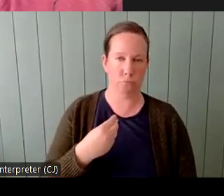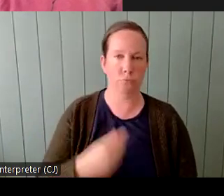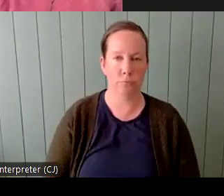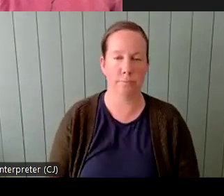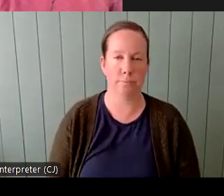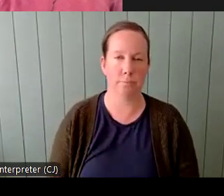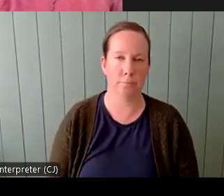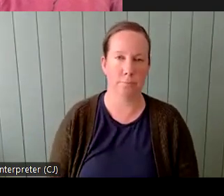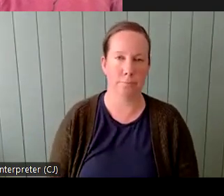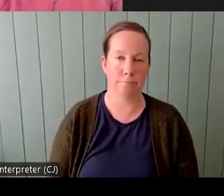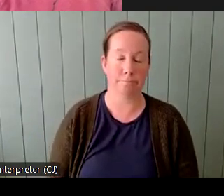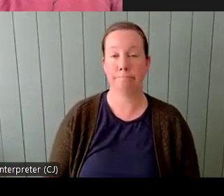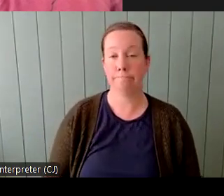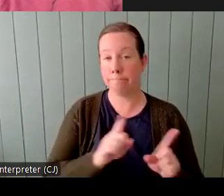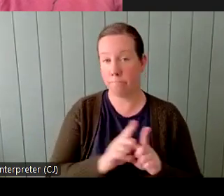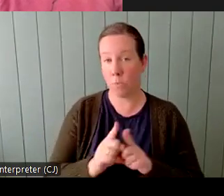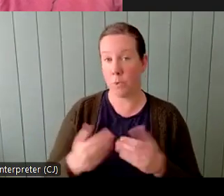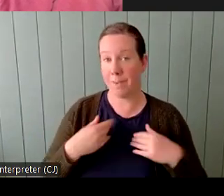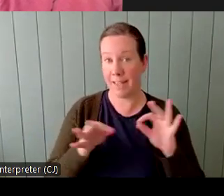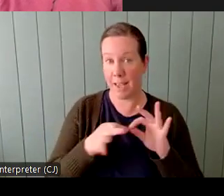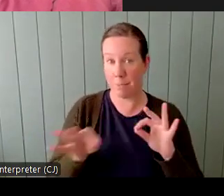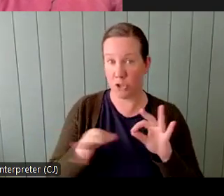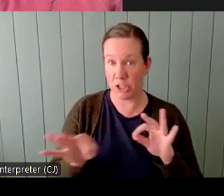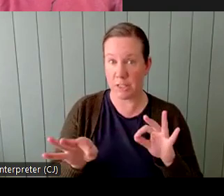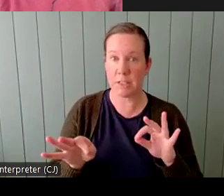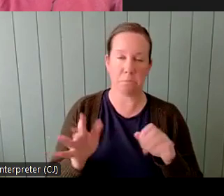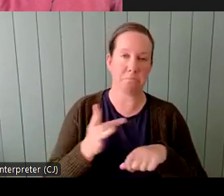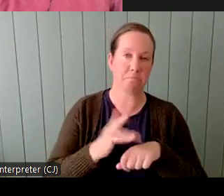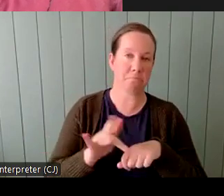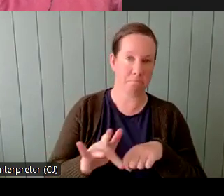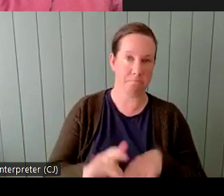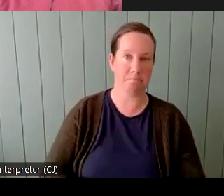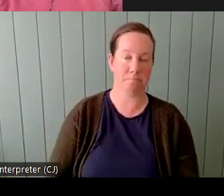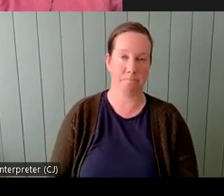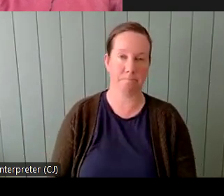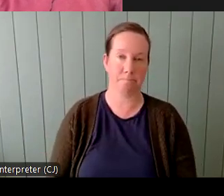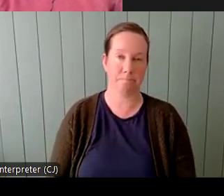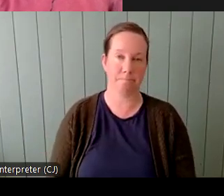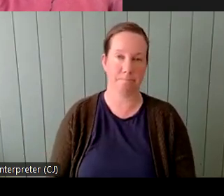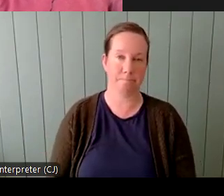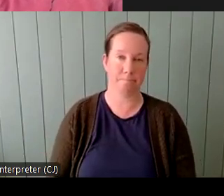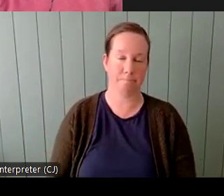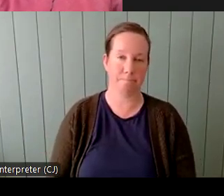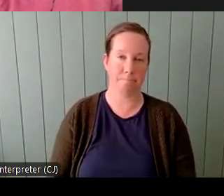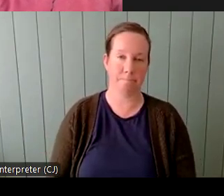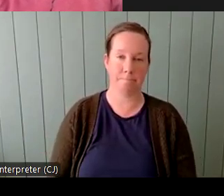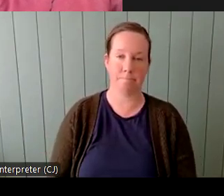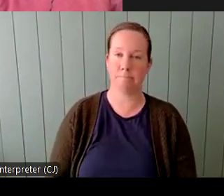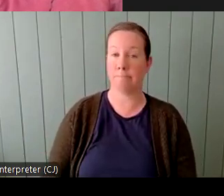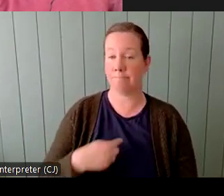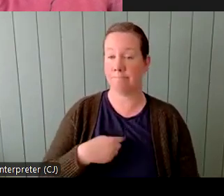webinar. Captions are also turned on and available. I also want to recognize